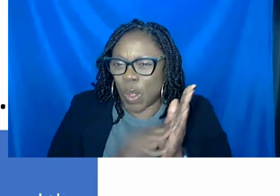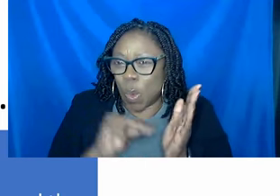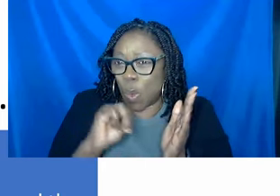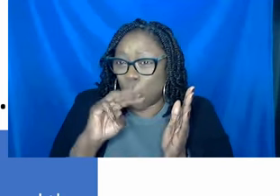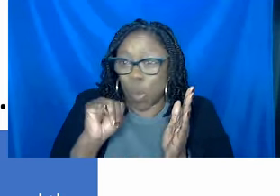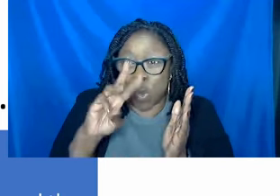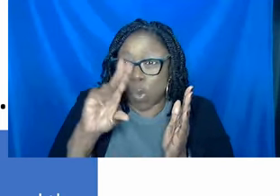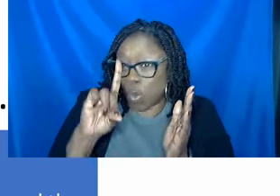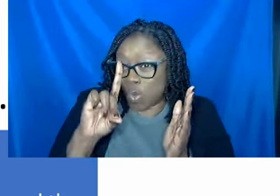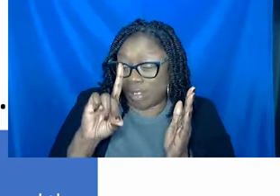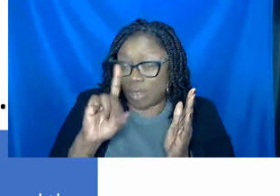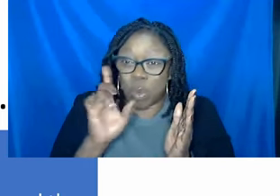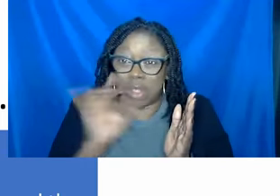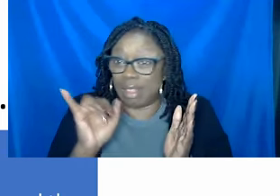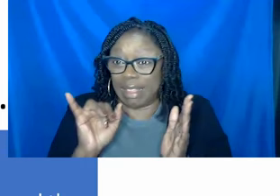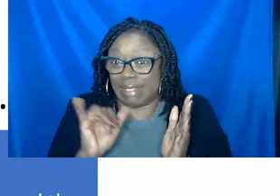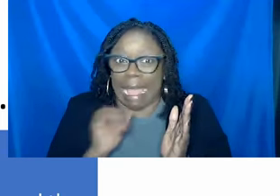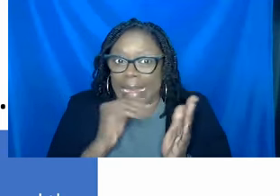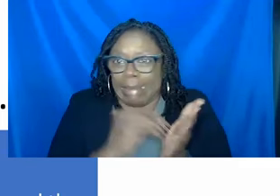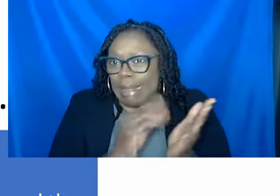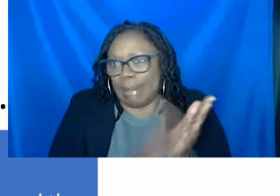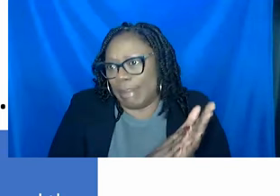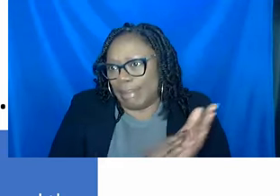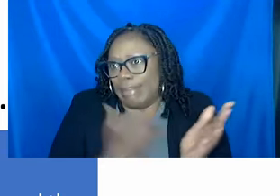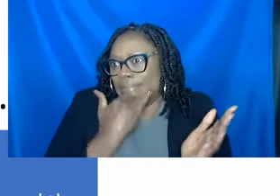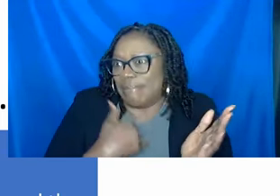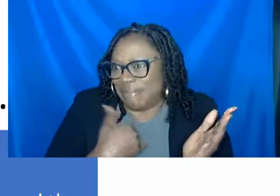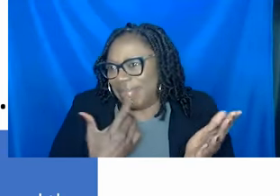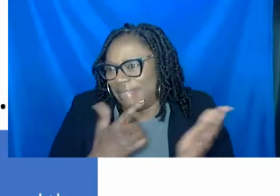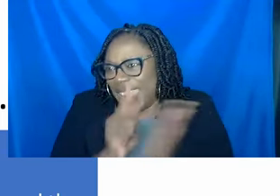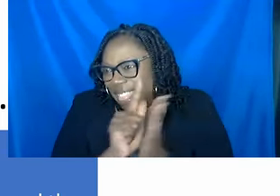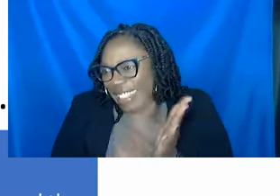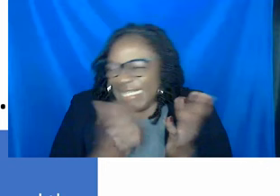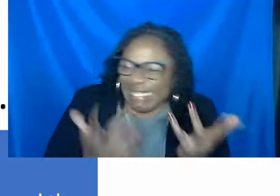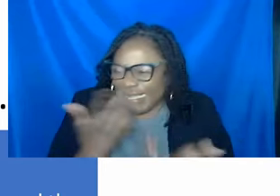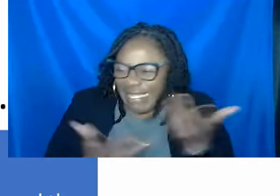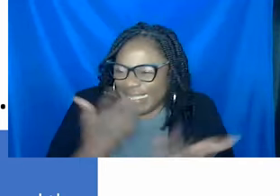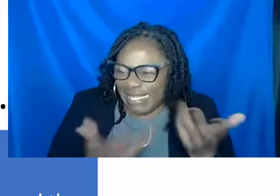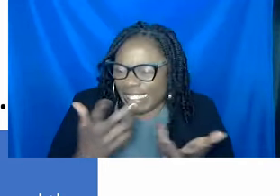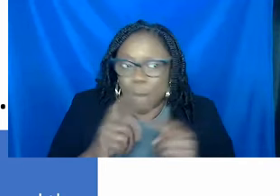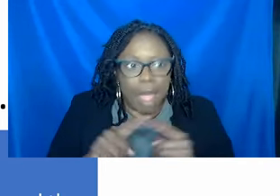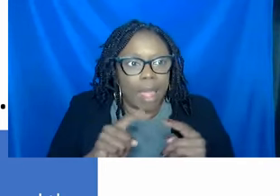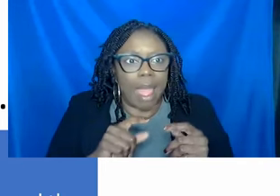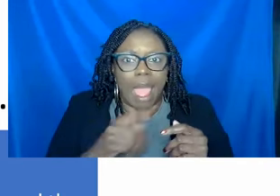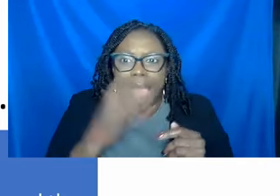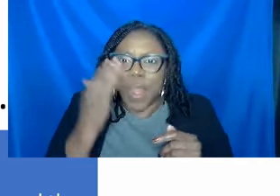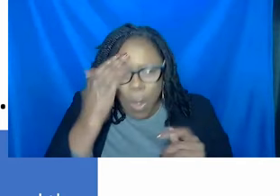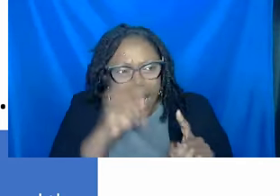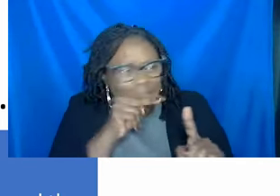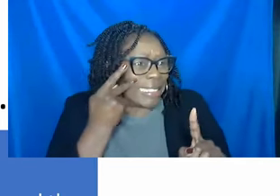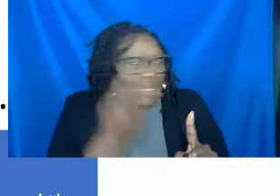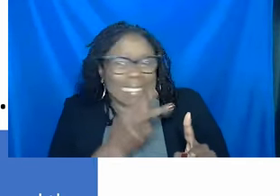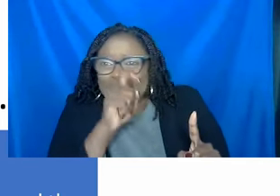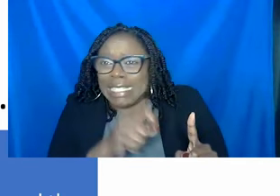it. They say she needed the care. We're going to track her. She needed the care. You see, the